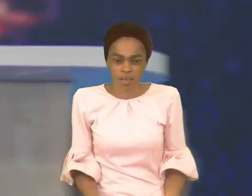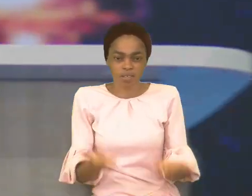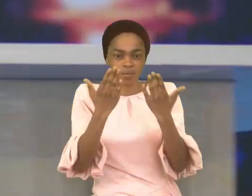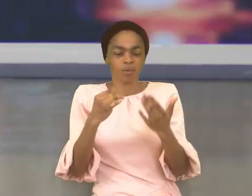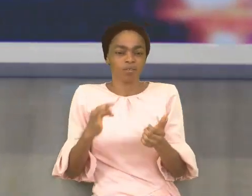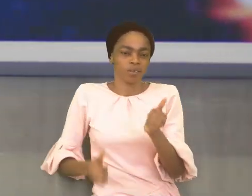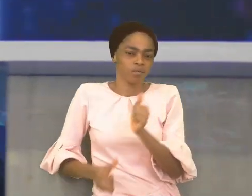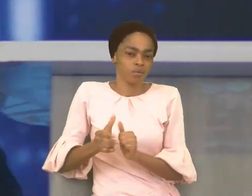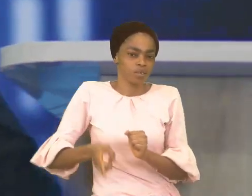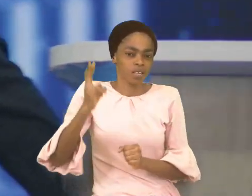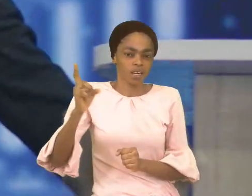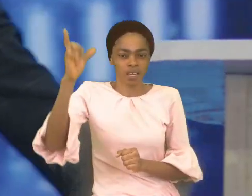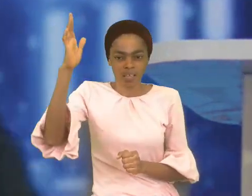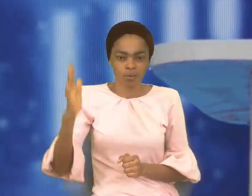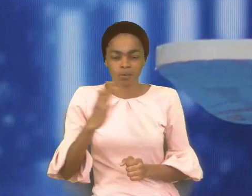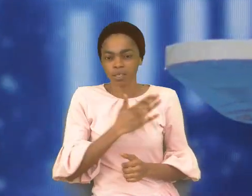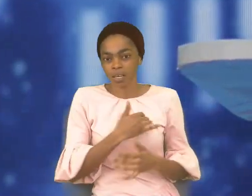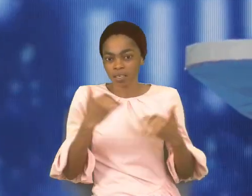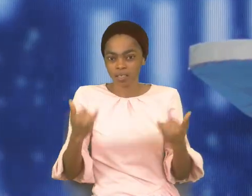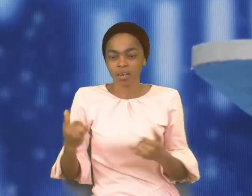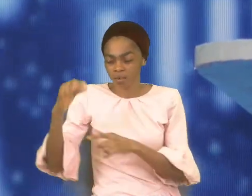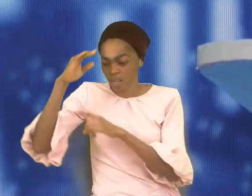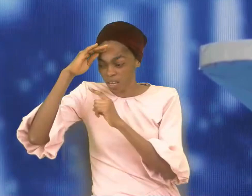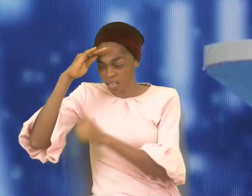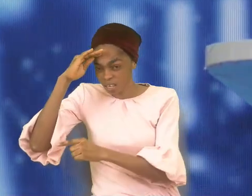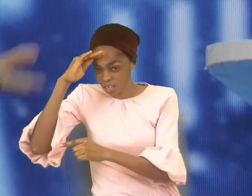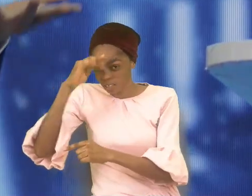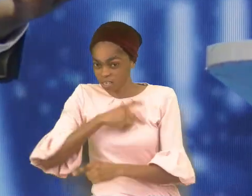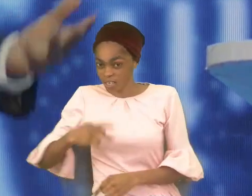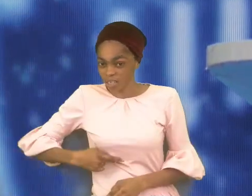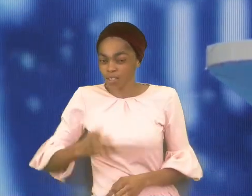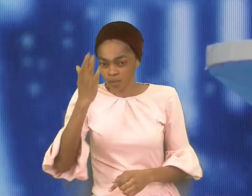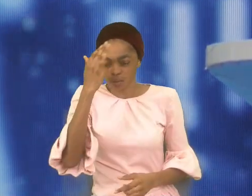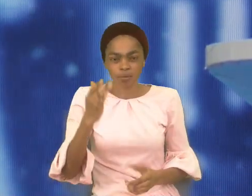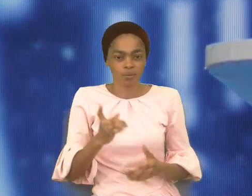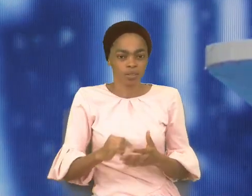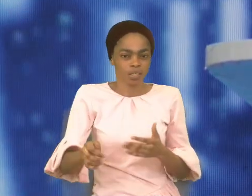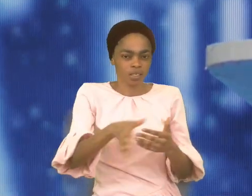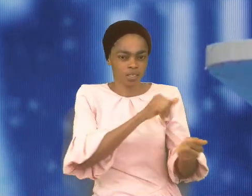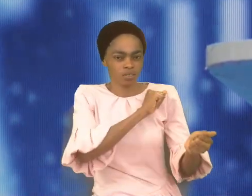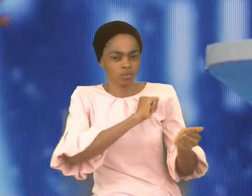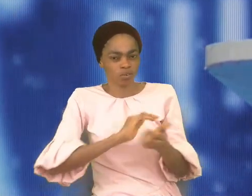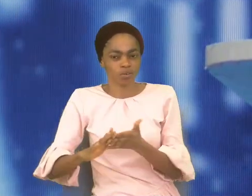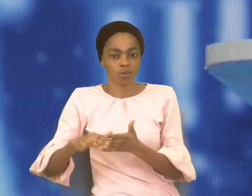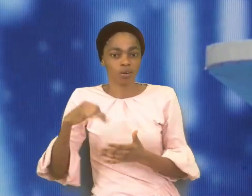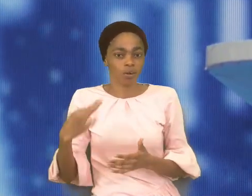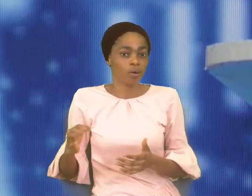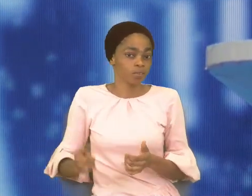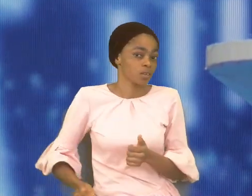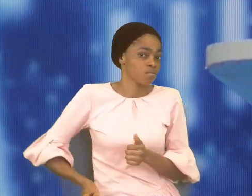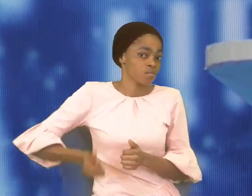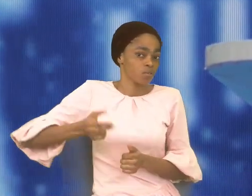the elimination of the Most High God that came now to came down